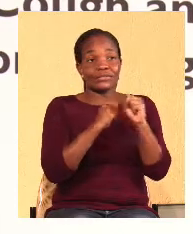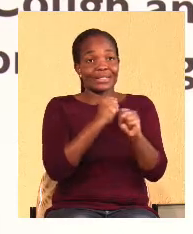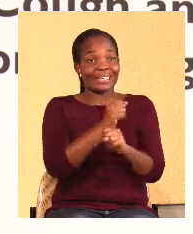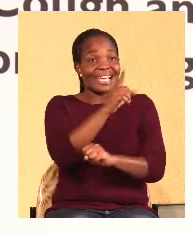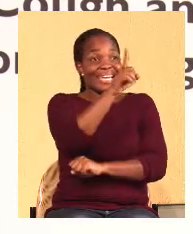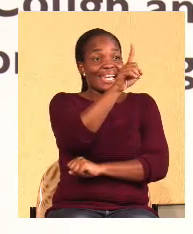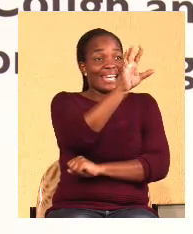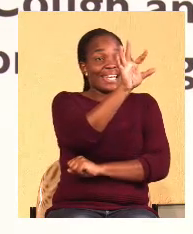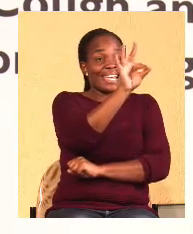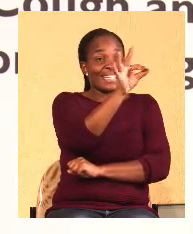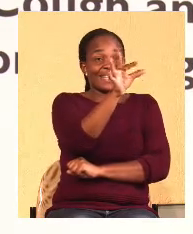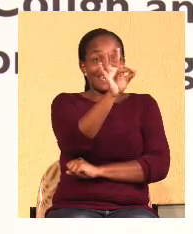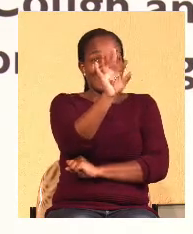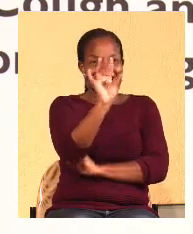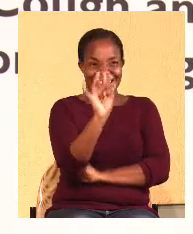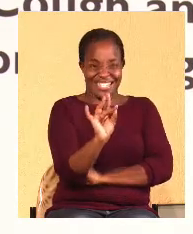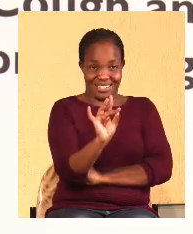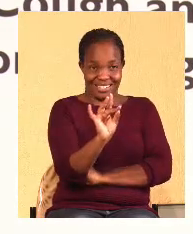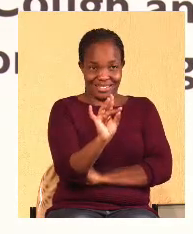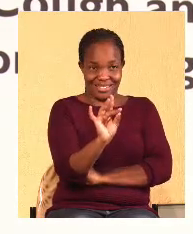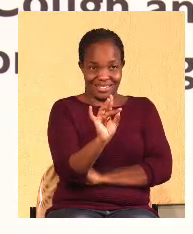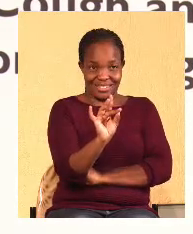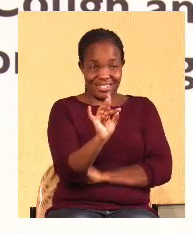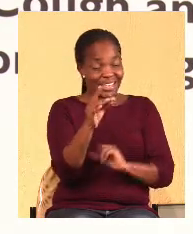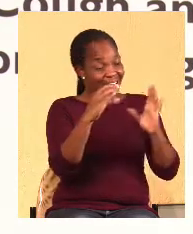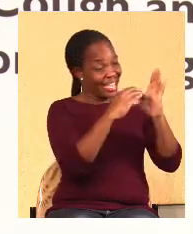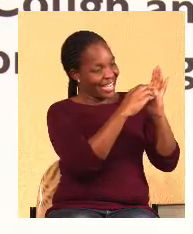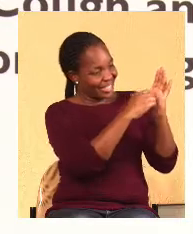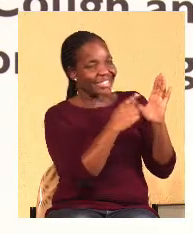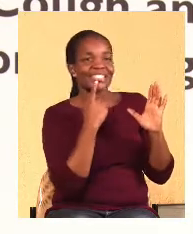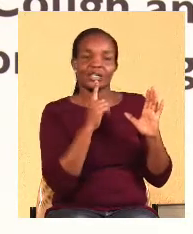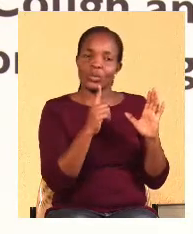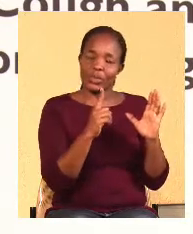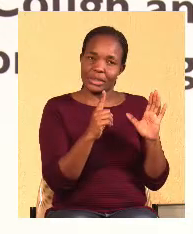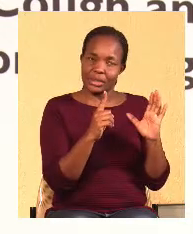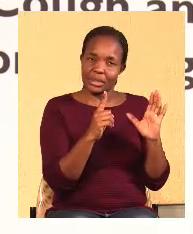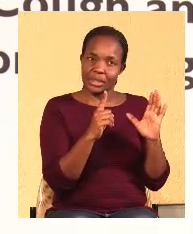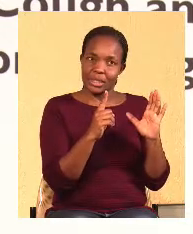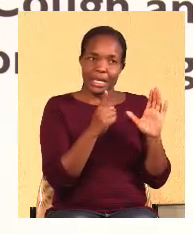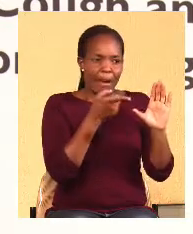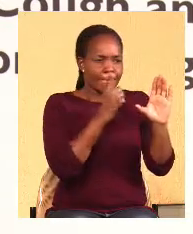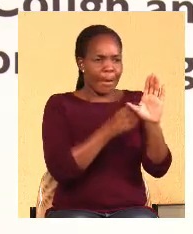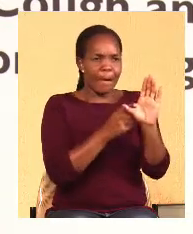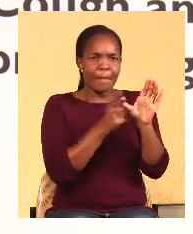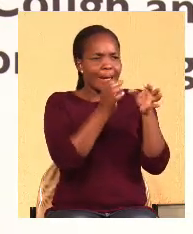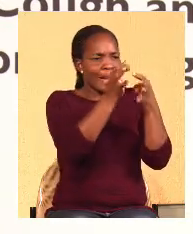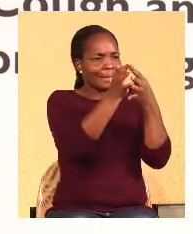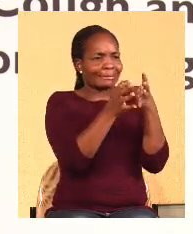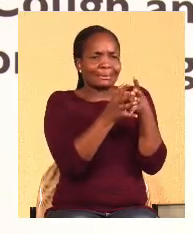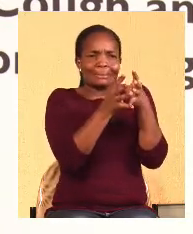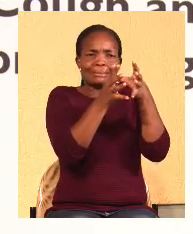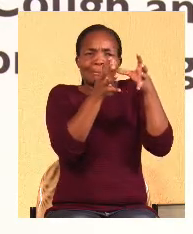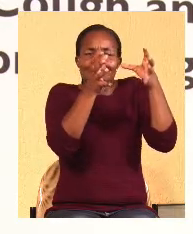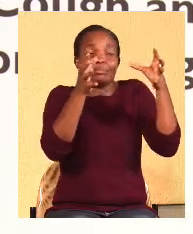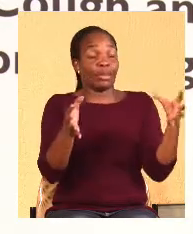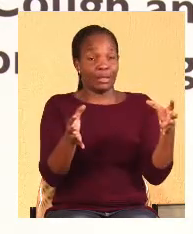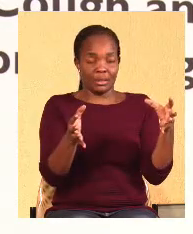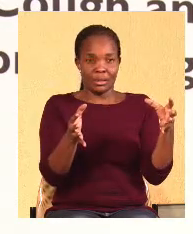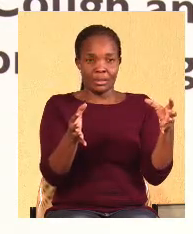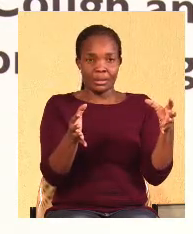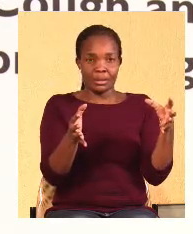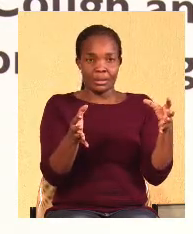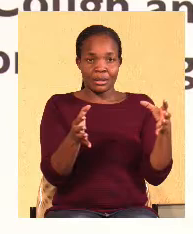actually defines what is liquor. It has a broad category that you would have seen in the regulations.